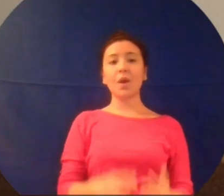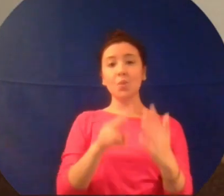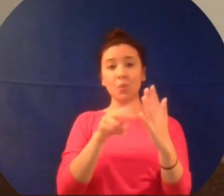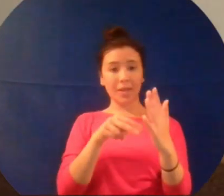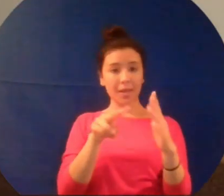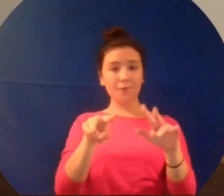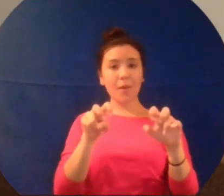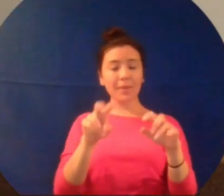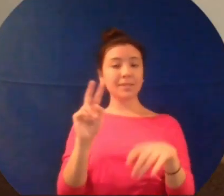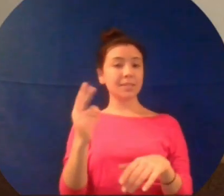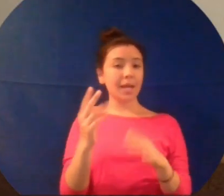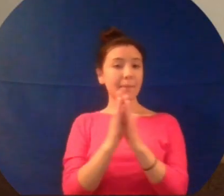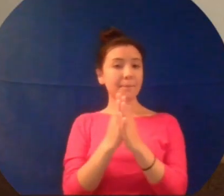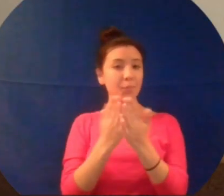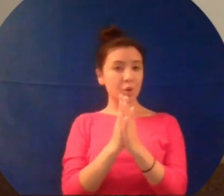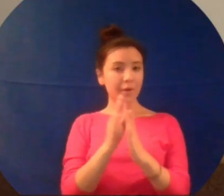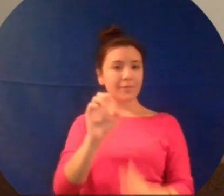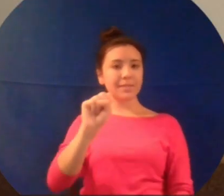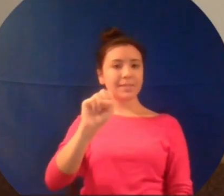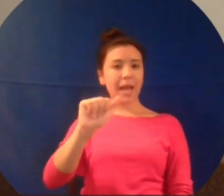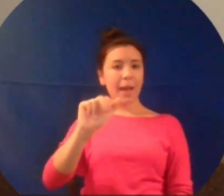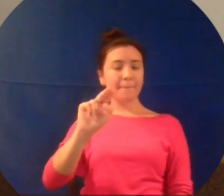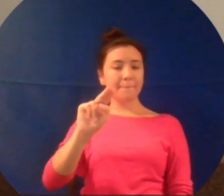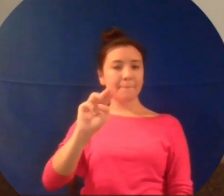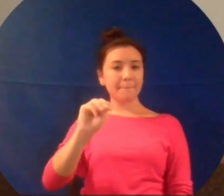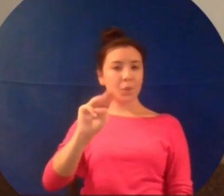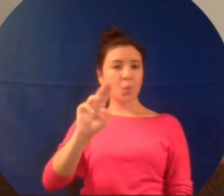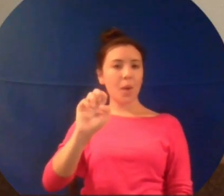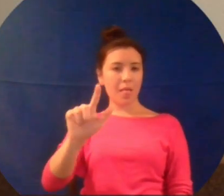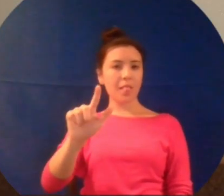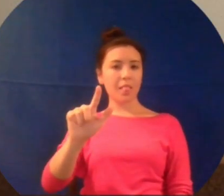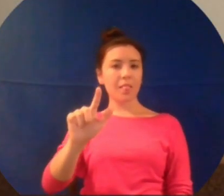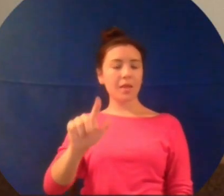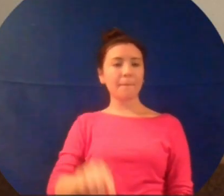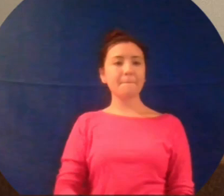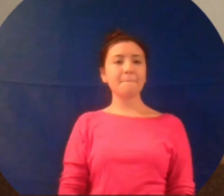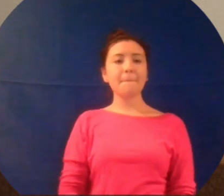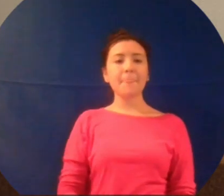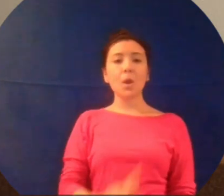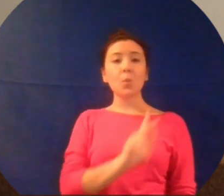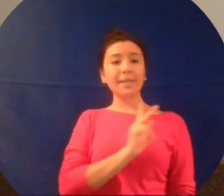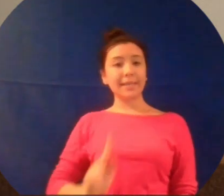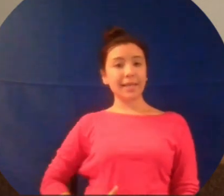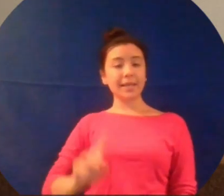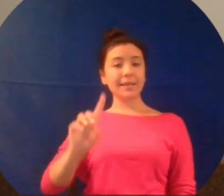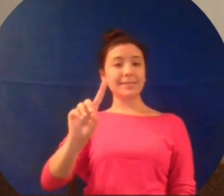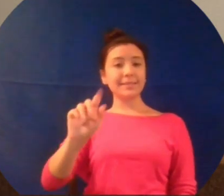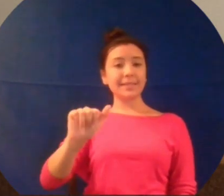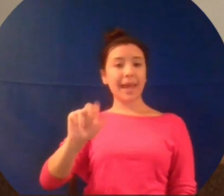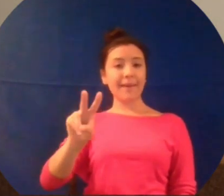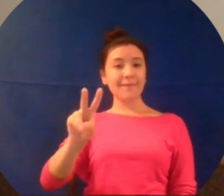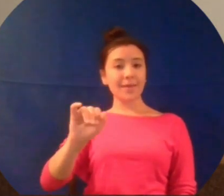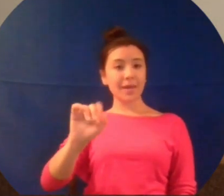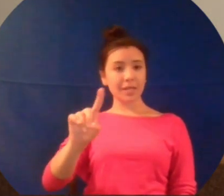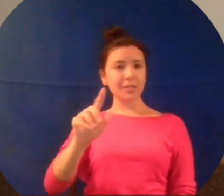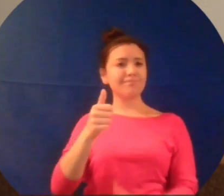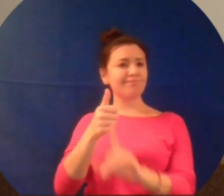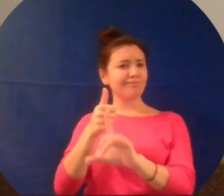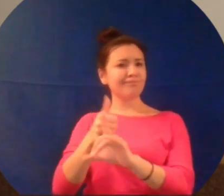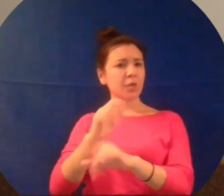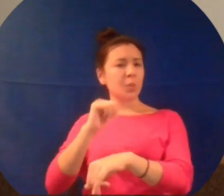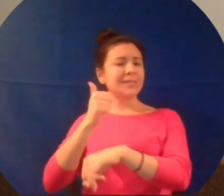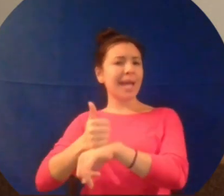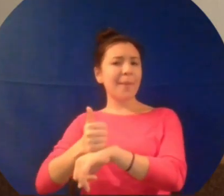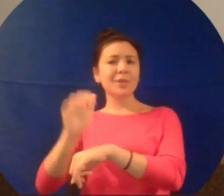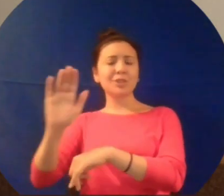Amen. A reading from the second book of Samuel. When King David was settled in his palace,